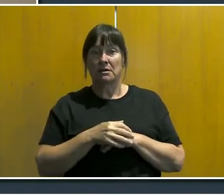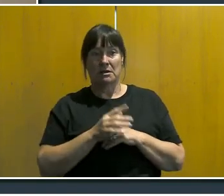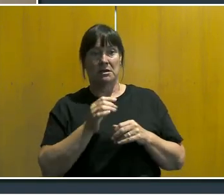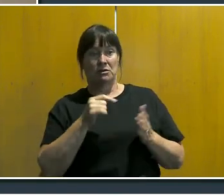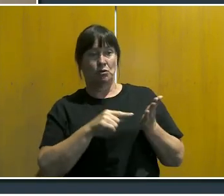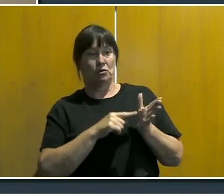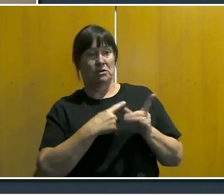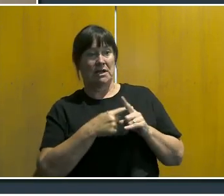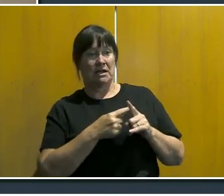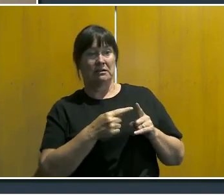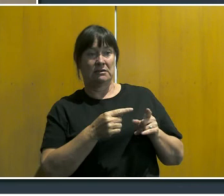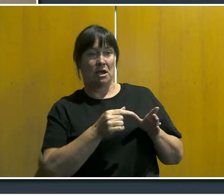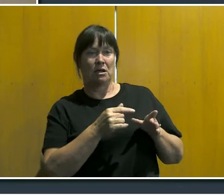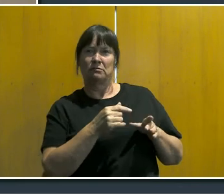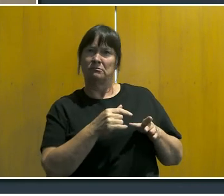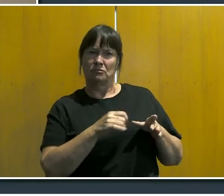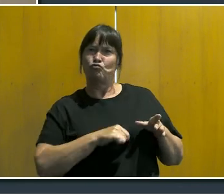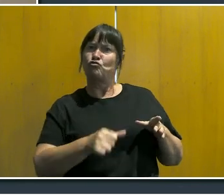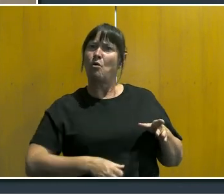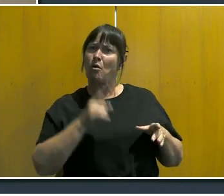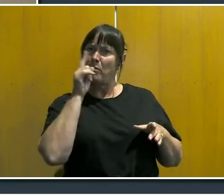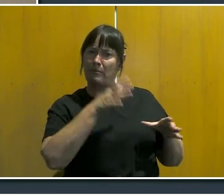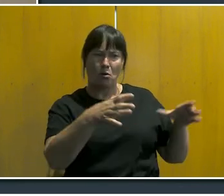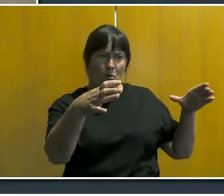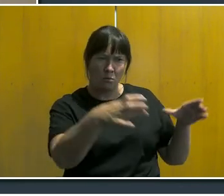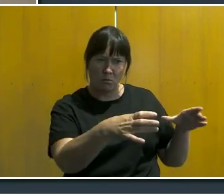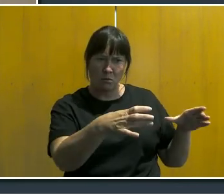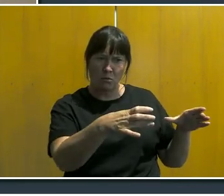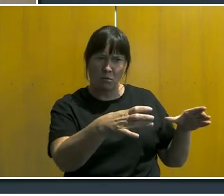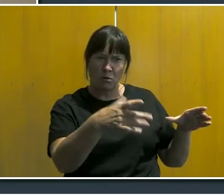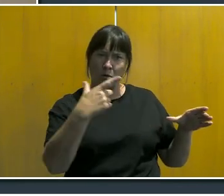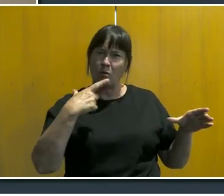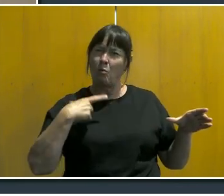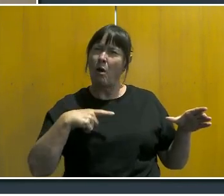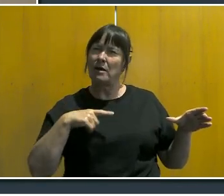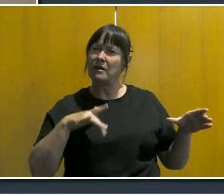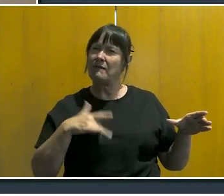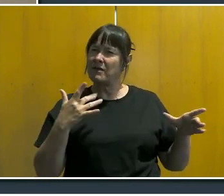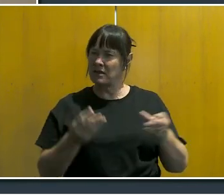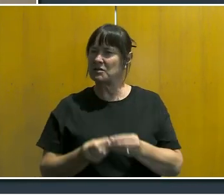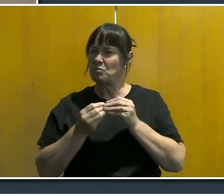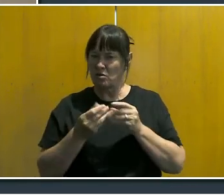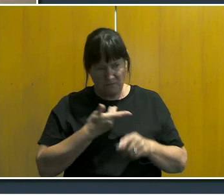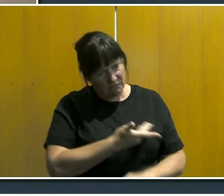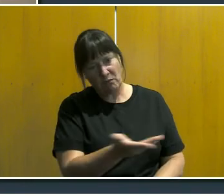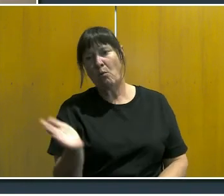taxing a select number of rural residents is beneficial for the overall population of the